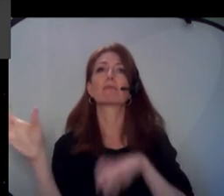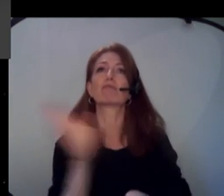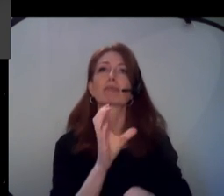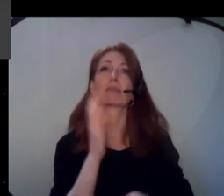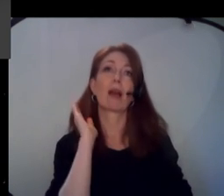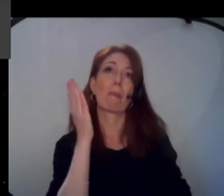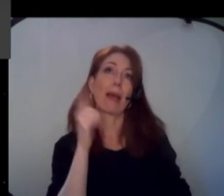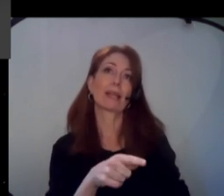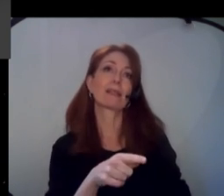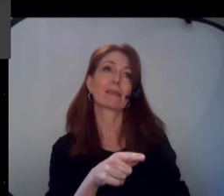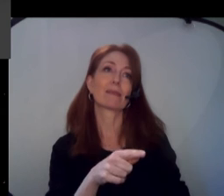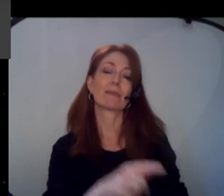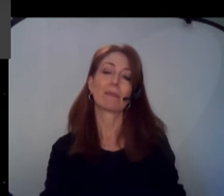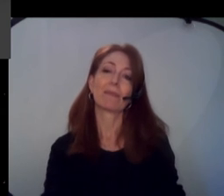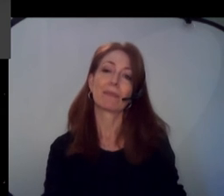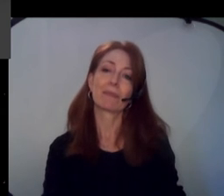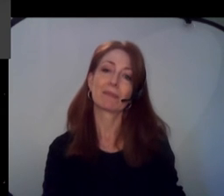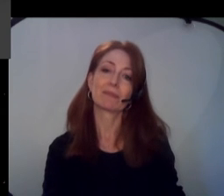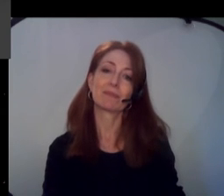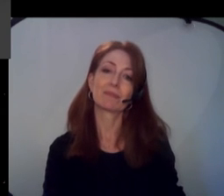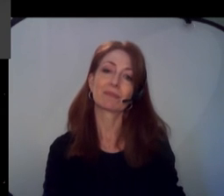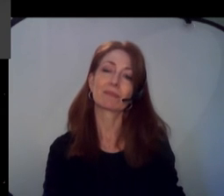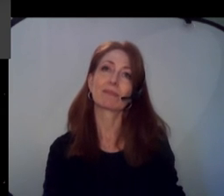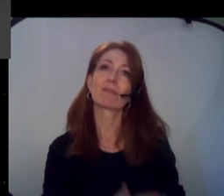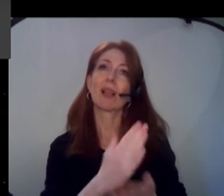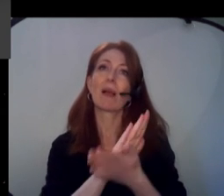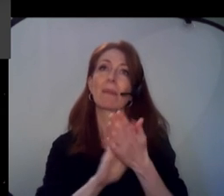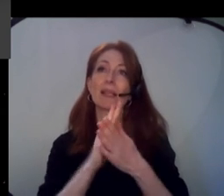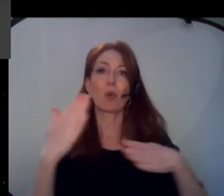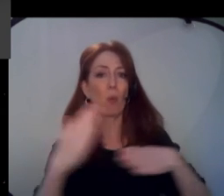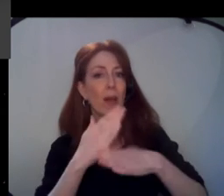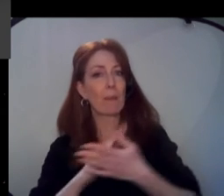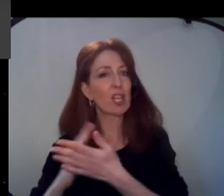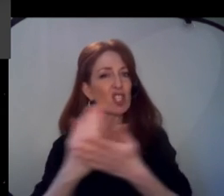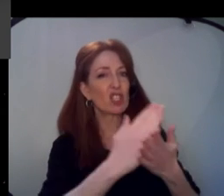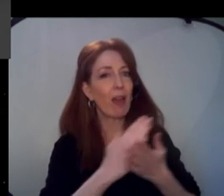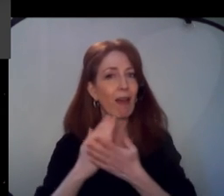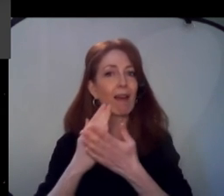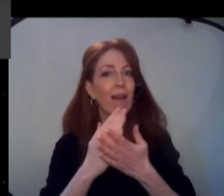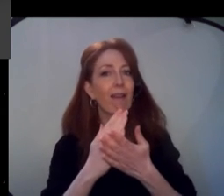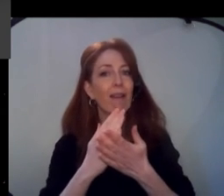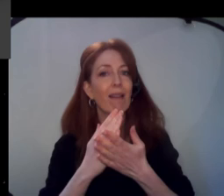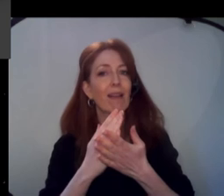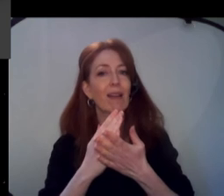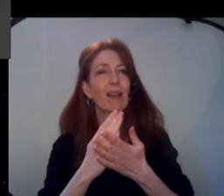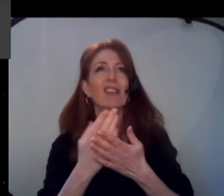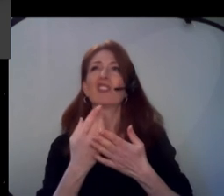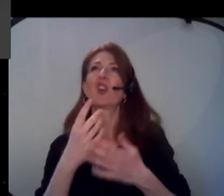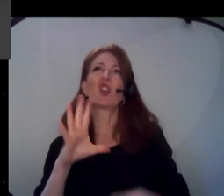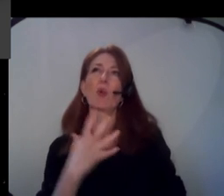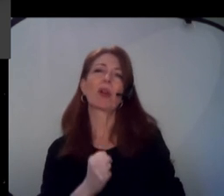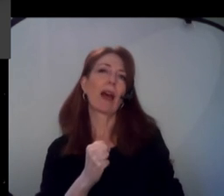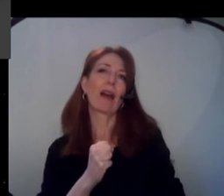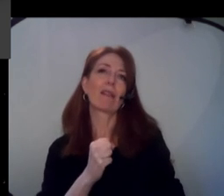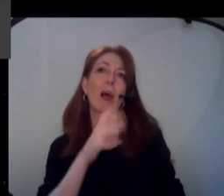have other women around you sharing that labour than, you know, a male artist of the period who was relying